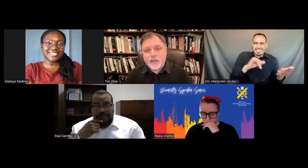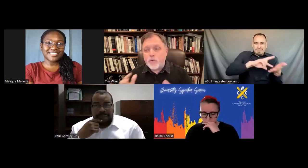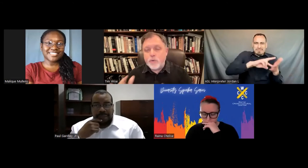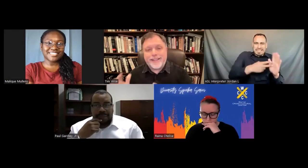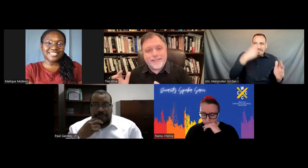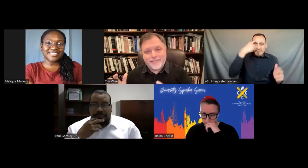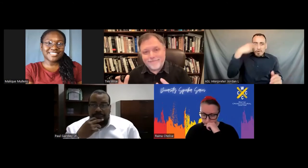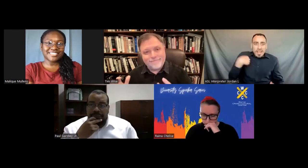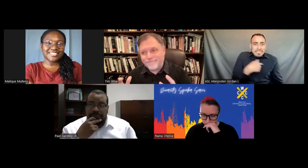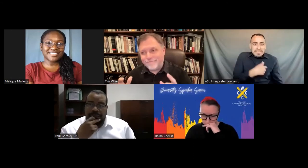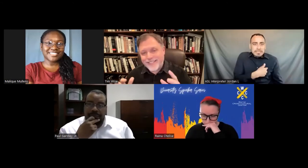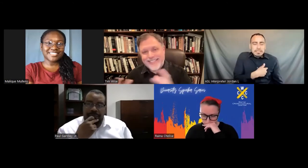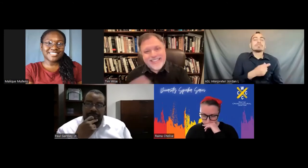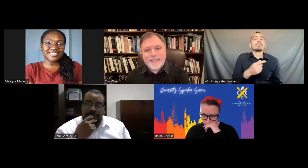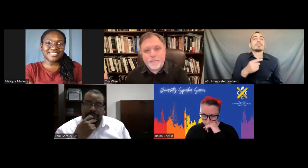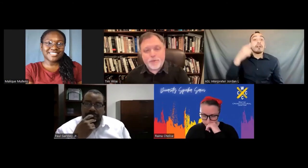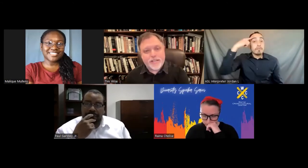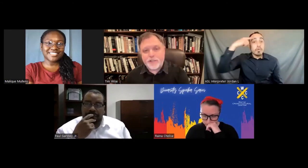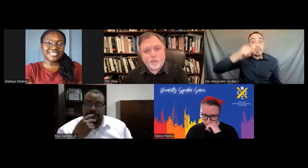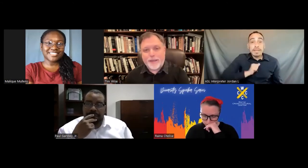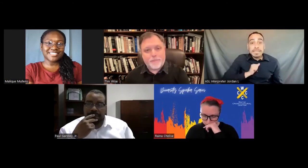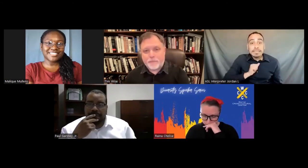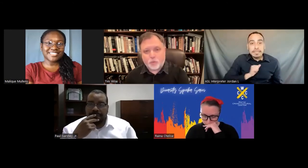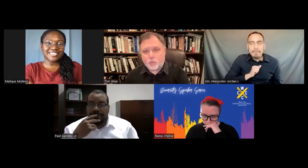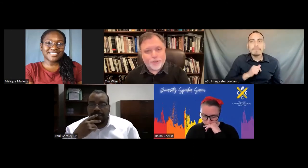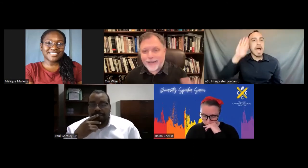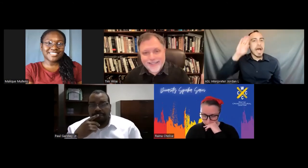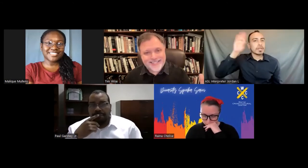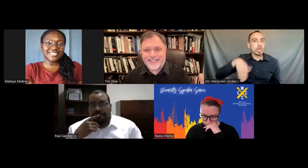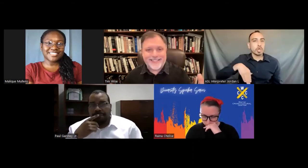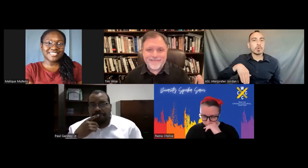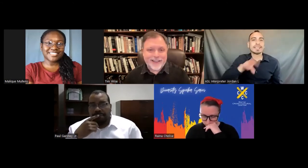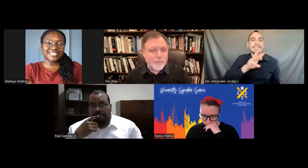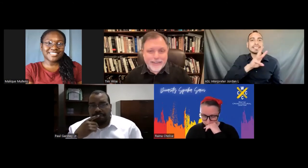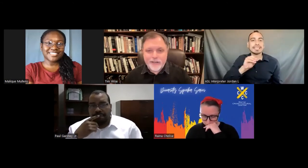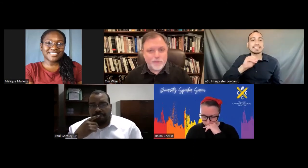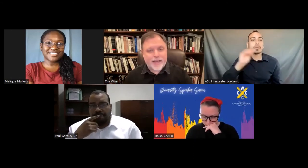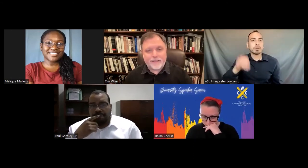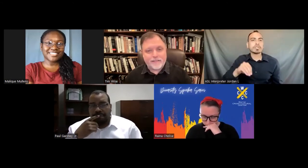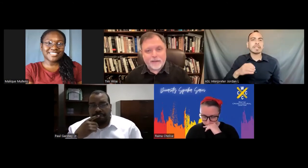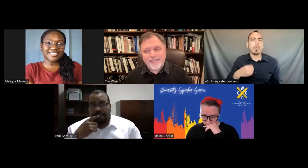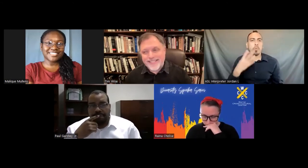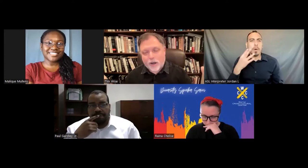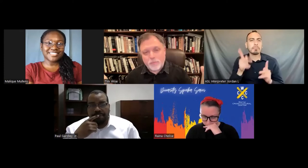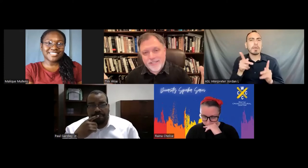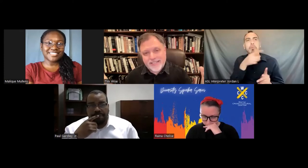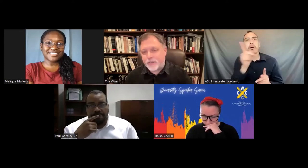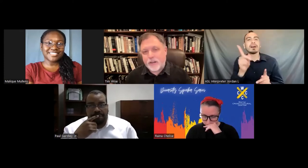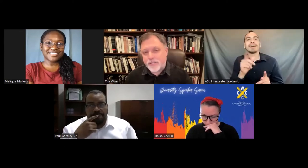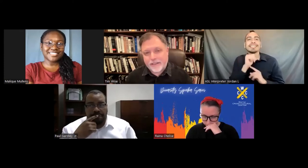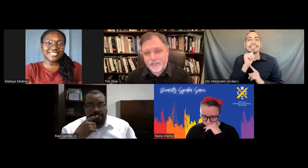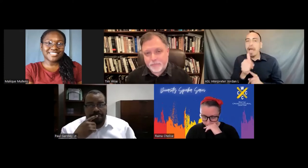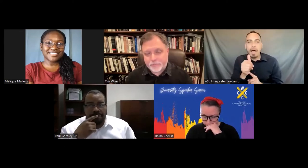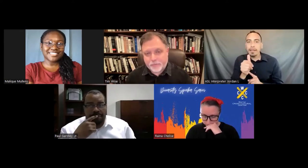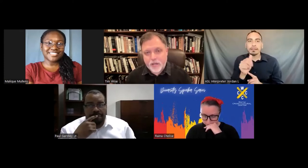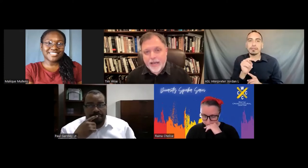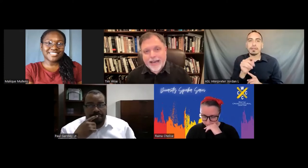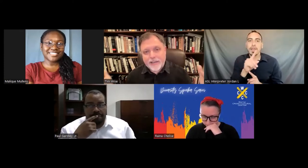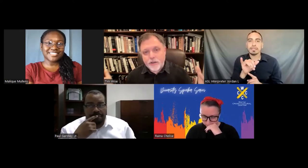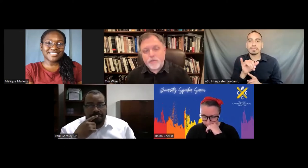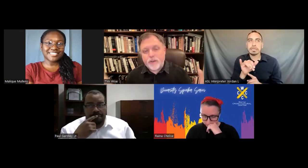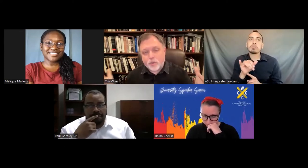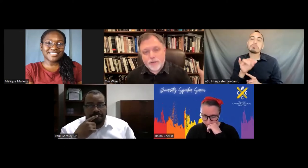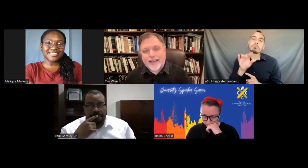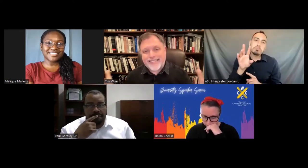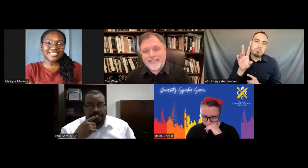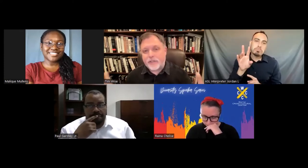I knew that 60% of white people weren't Nazis. I mean, I knew that. That was almost 700,000 people. I